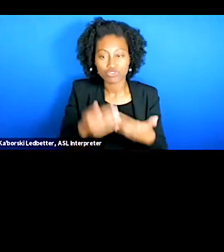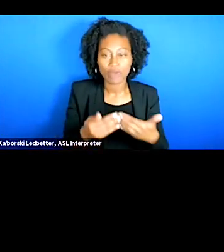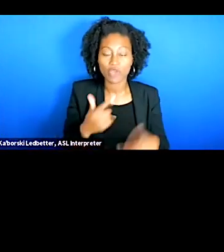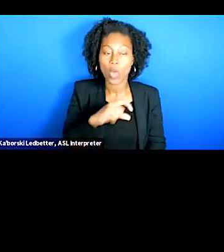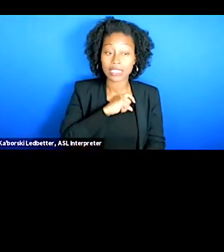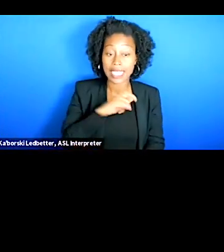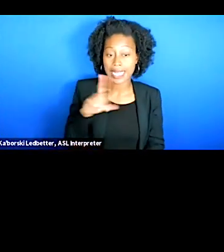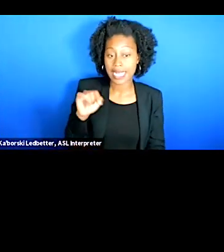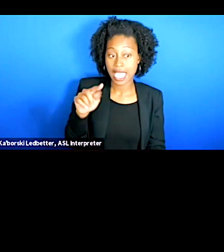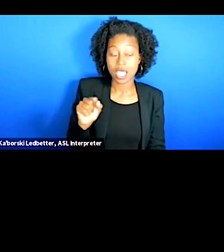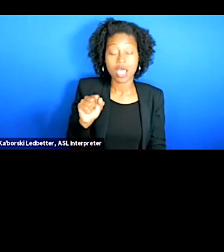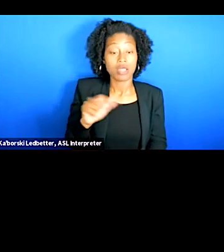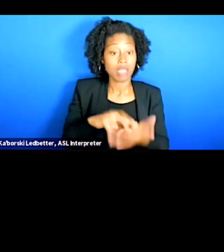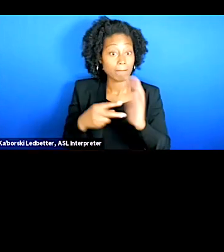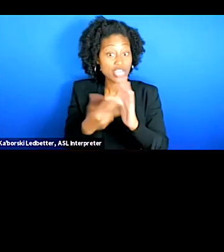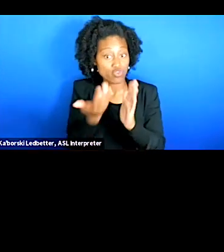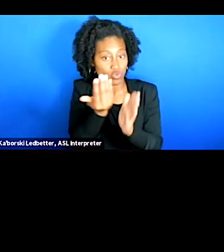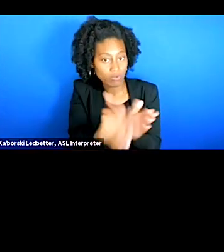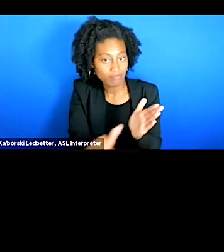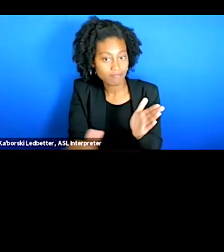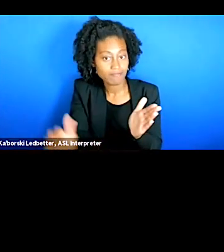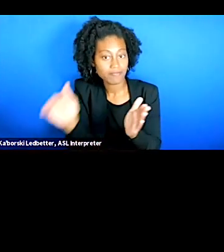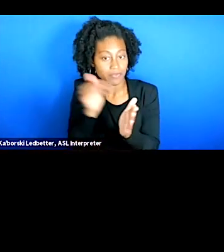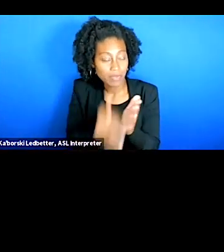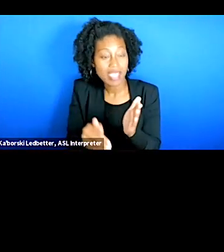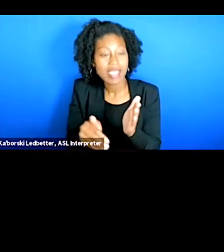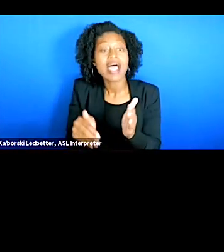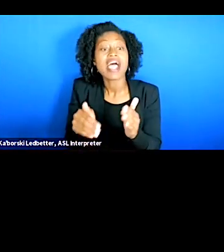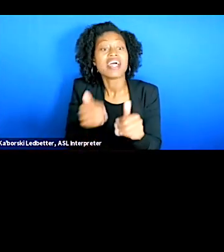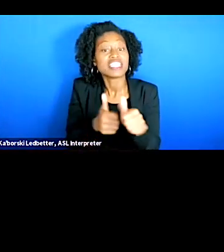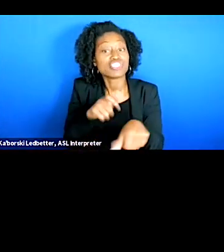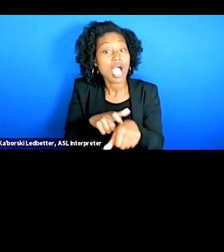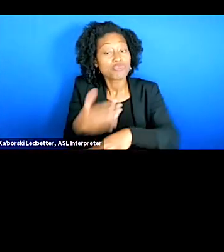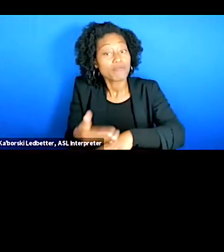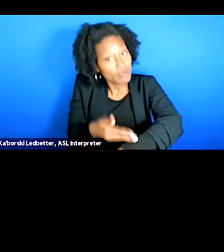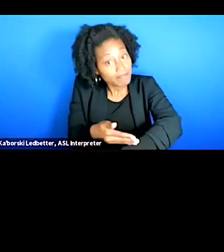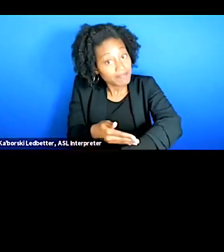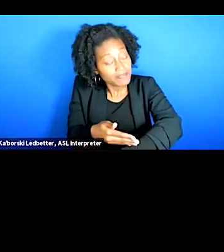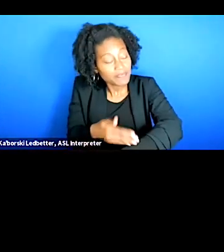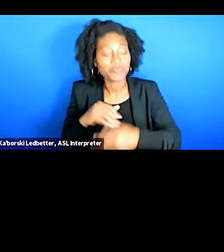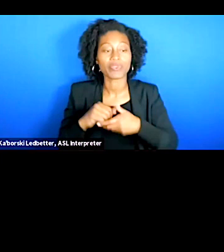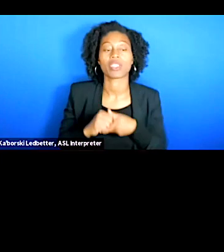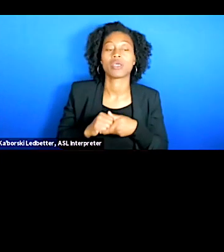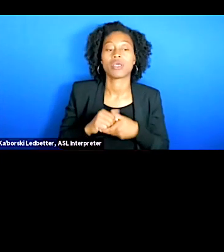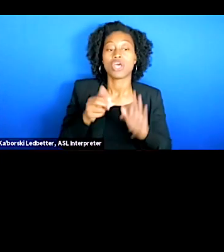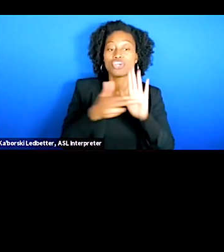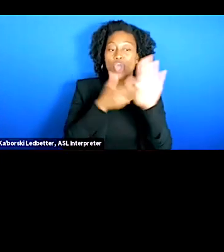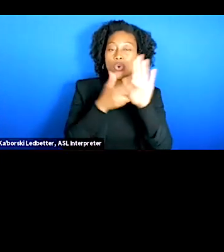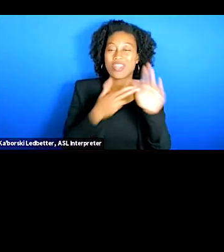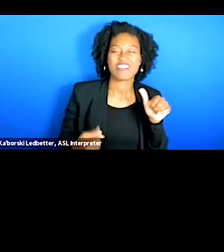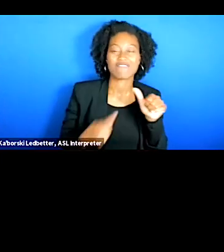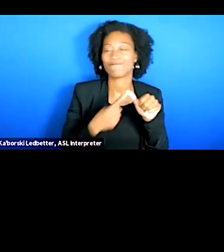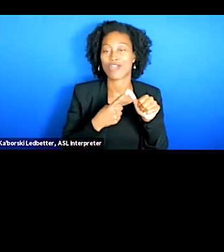the process and improve upon it with each cycle. Coding is the first of the 4 cycles